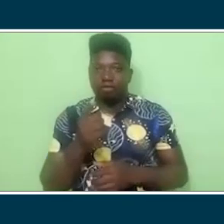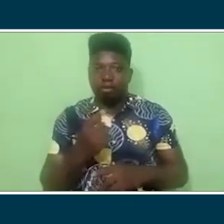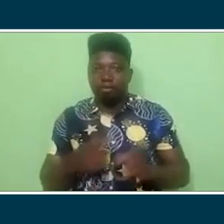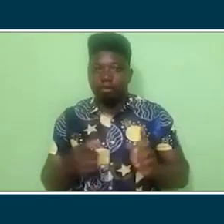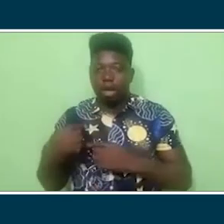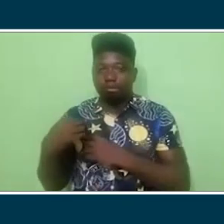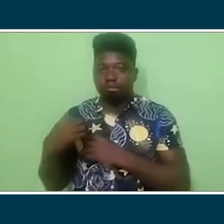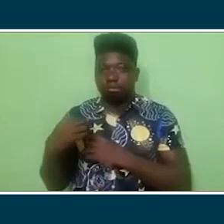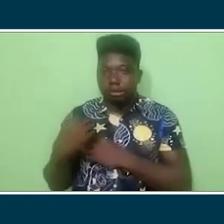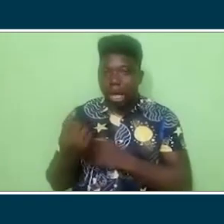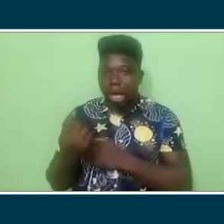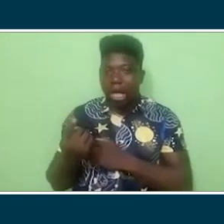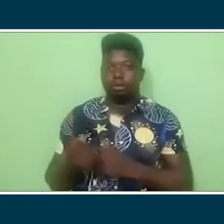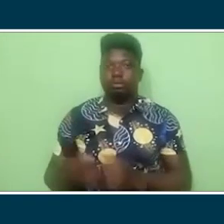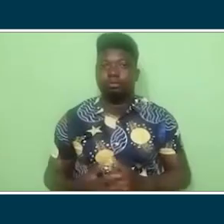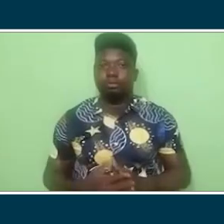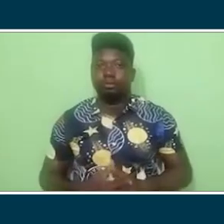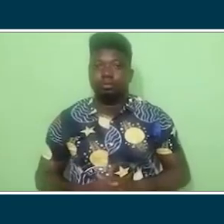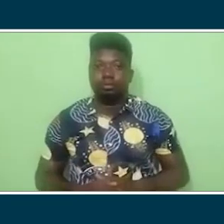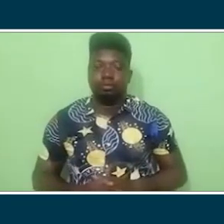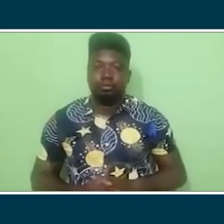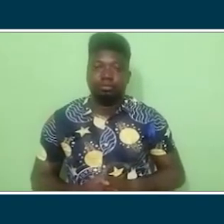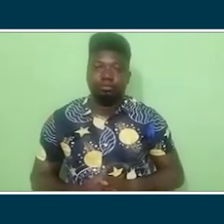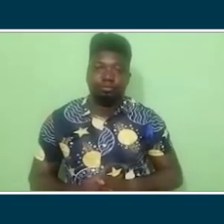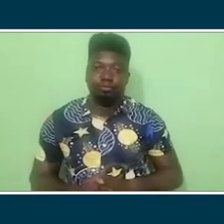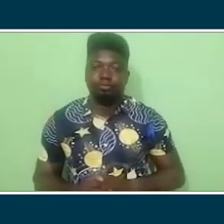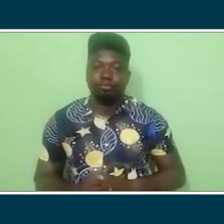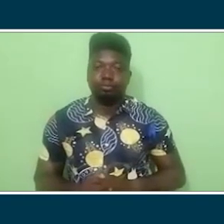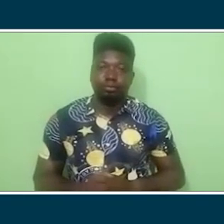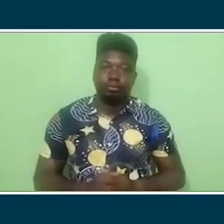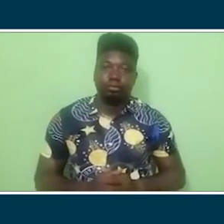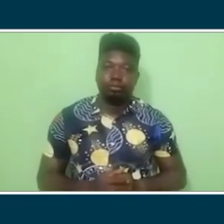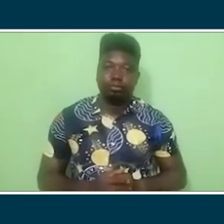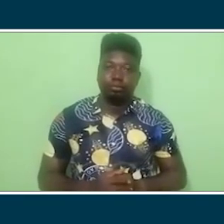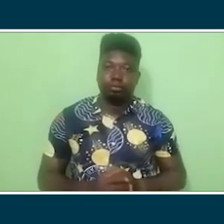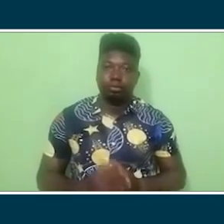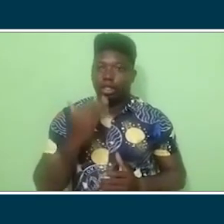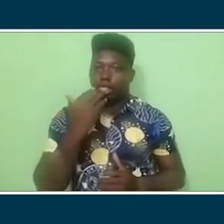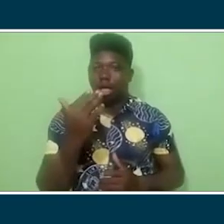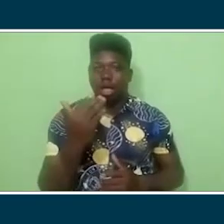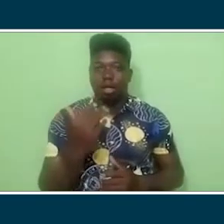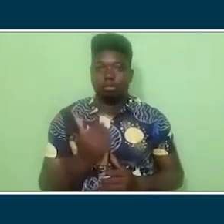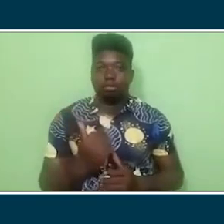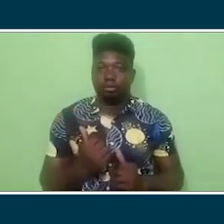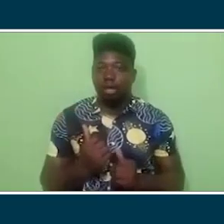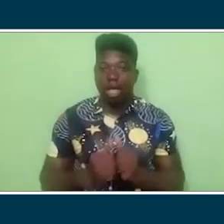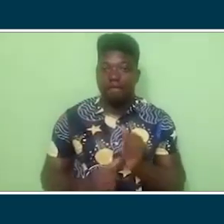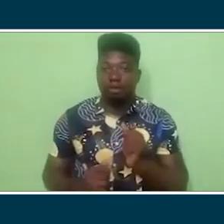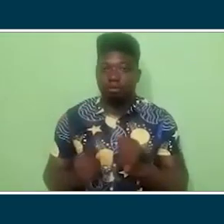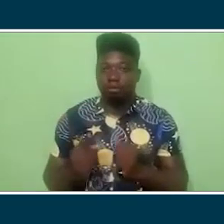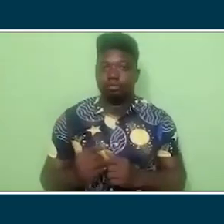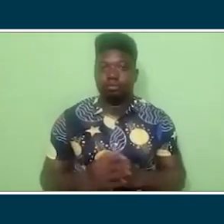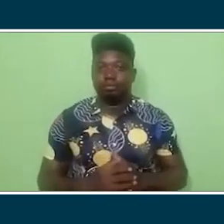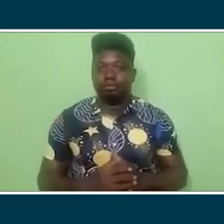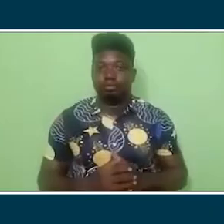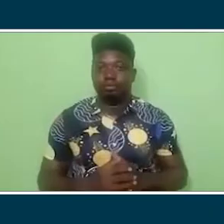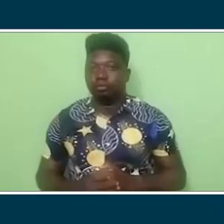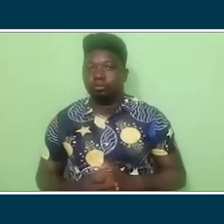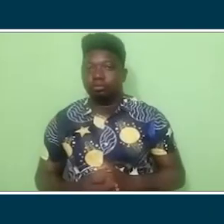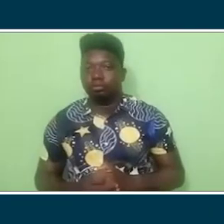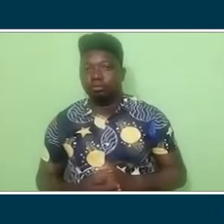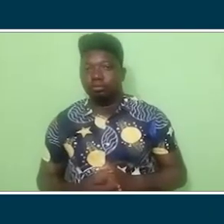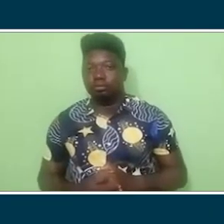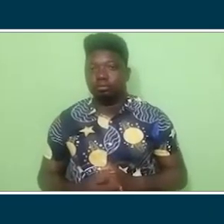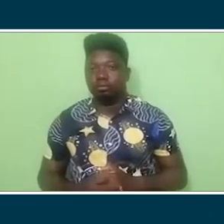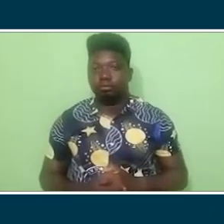gonna bug the panel and just tell them how awesome they are, and nobody wants to hear me weep. So I will be